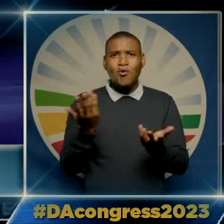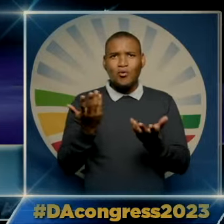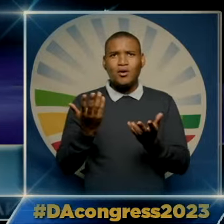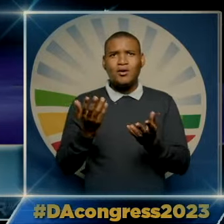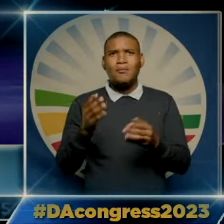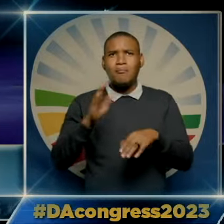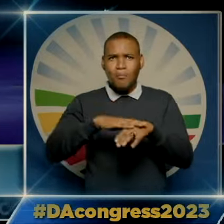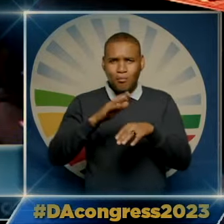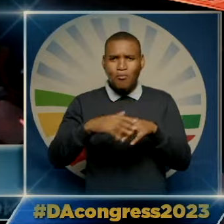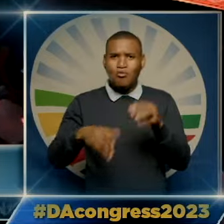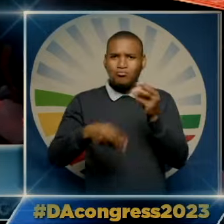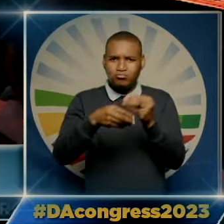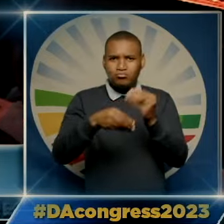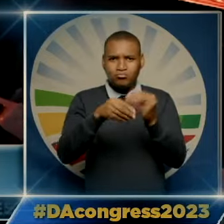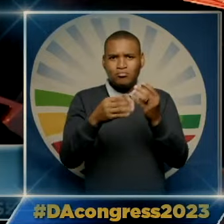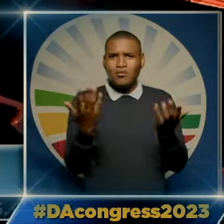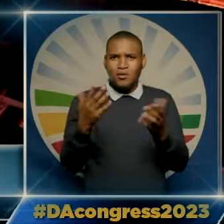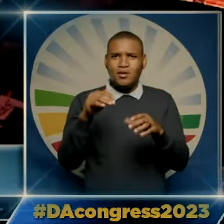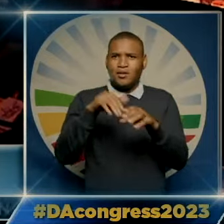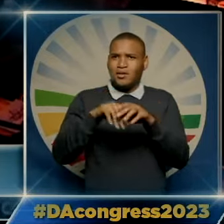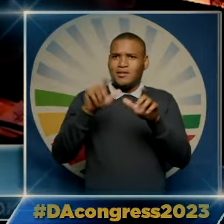Town.